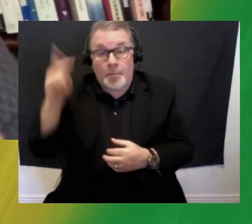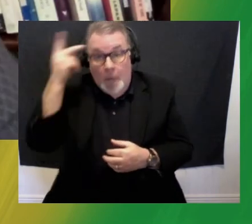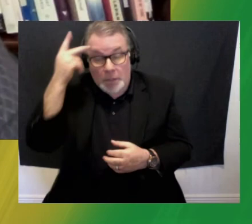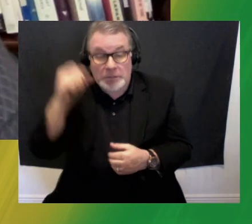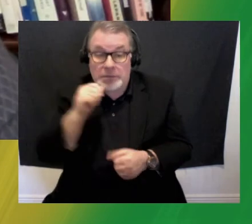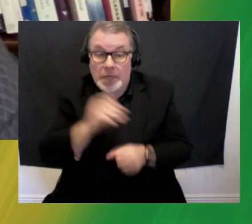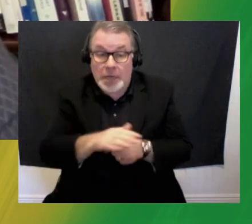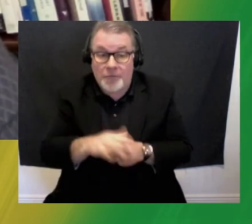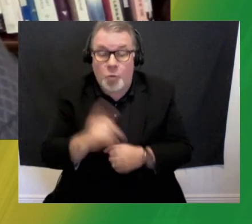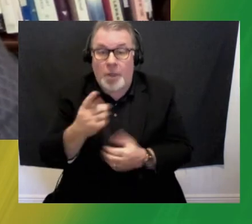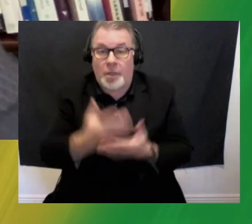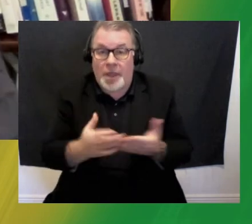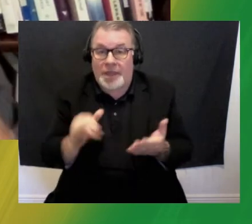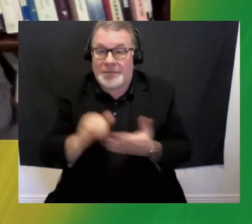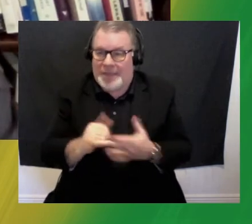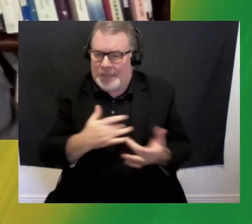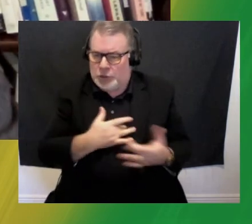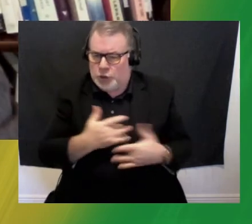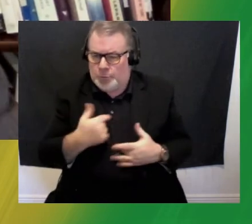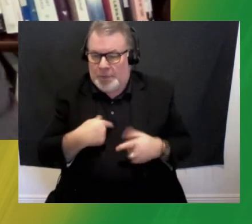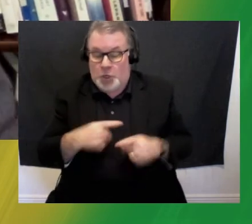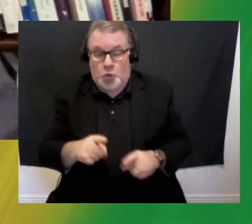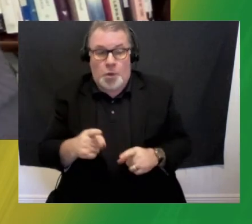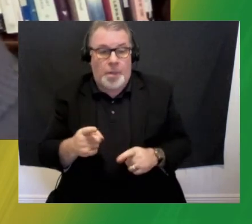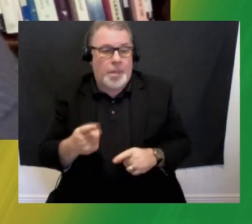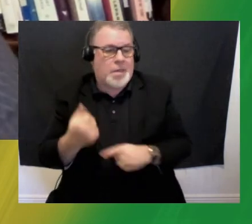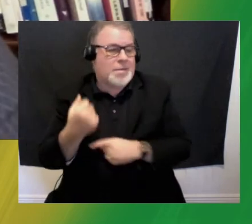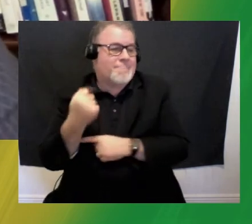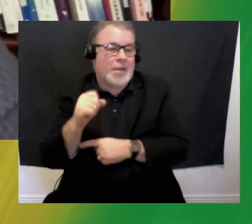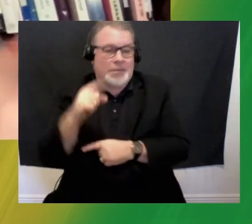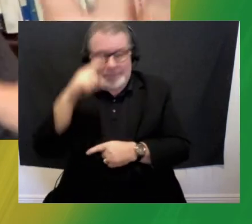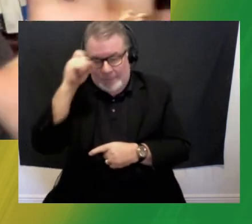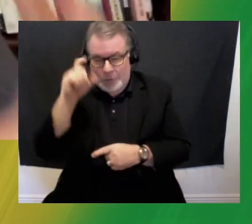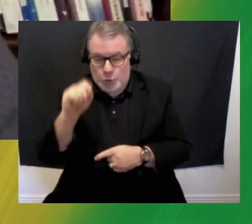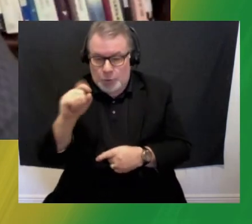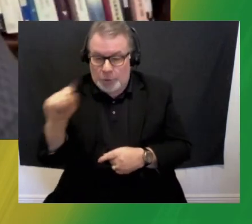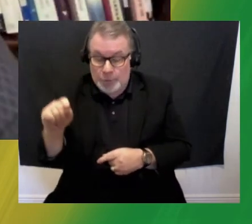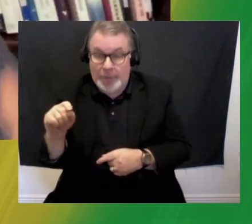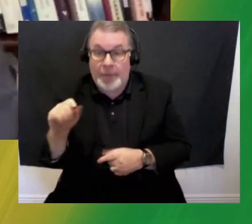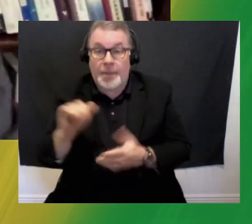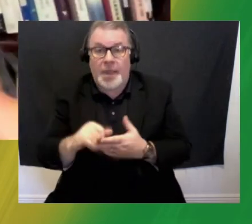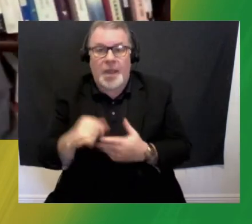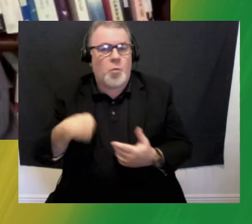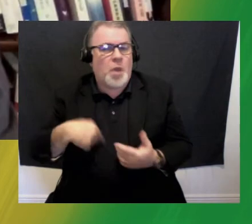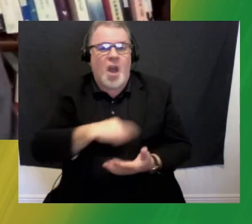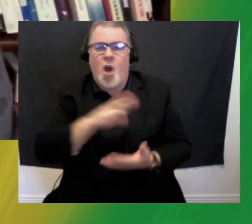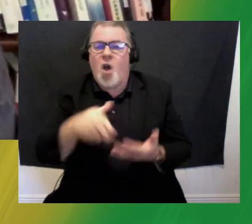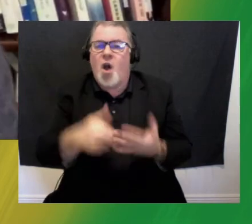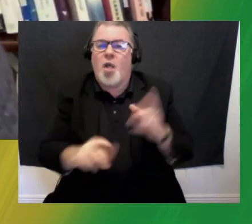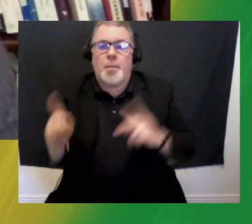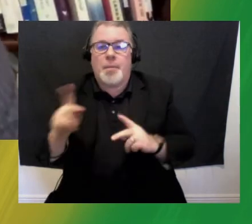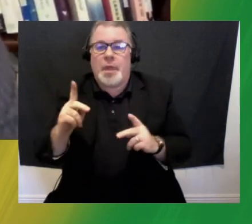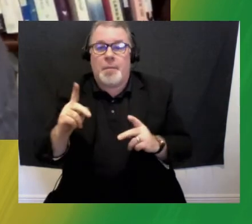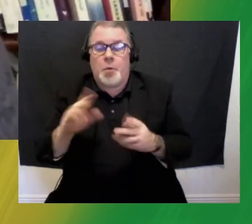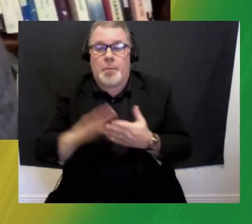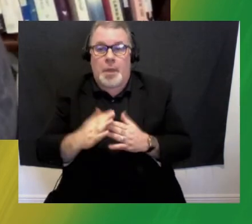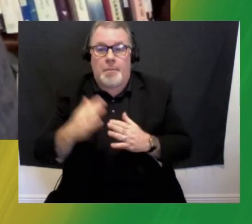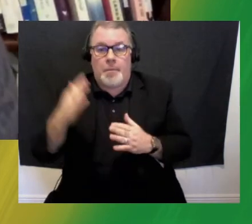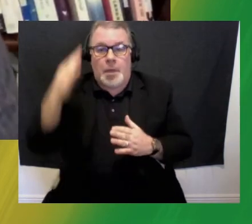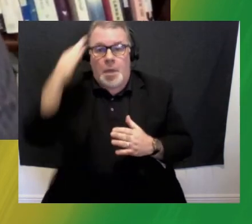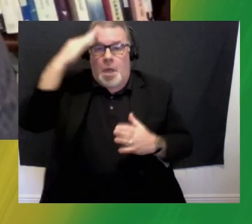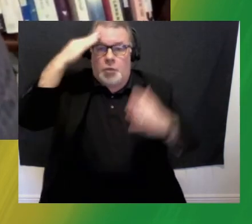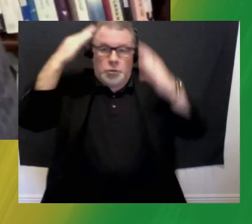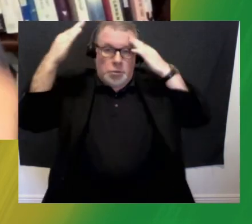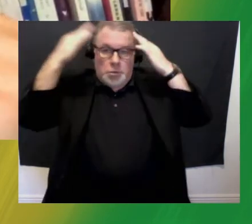One of the things that concerned me during the uprising in the summer of 2020 was that we had all these people coming into consciousness